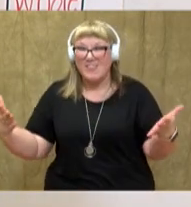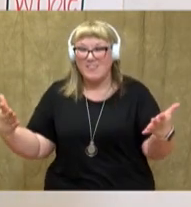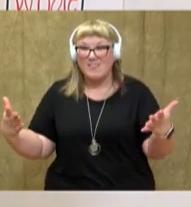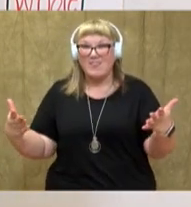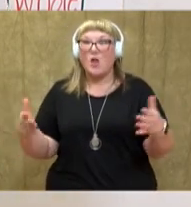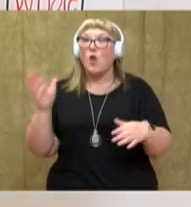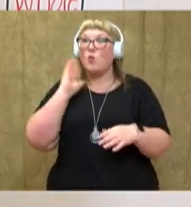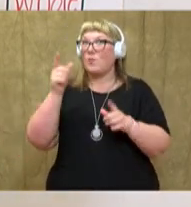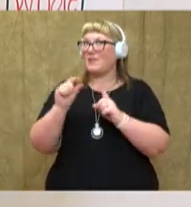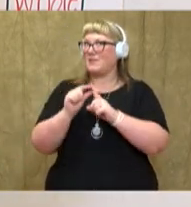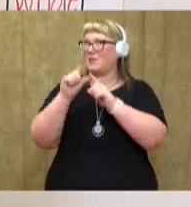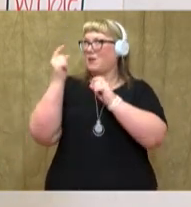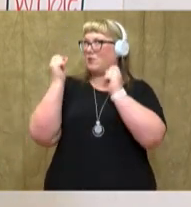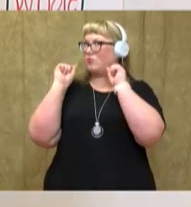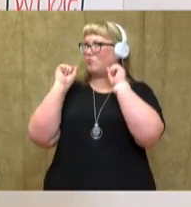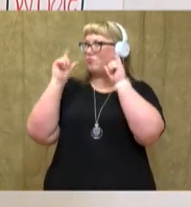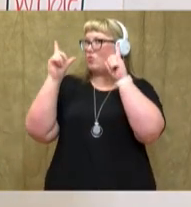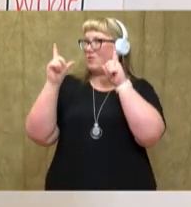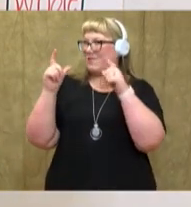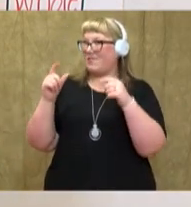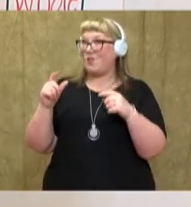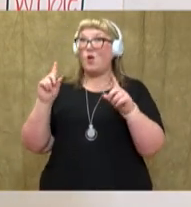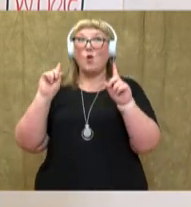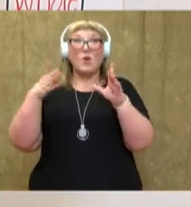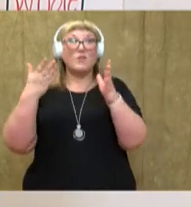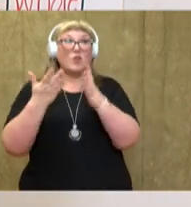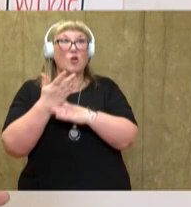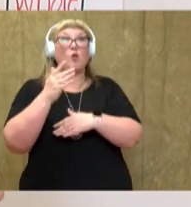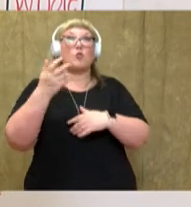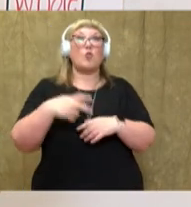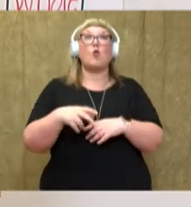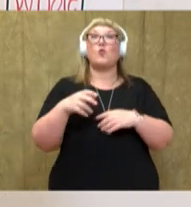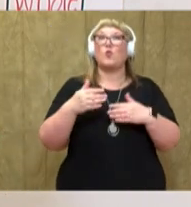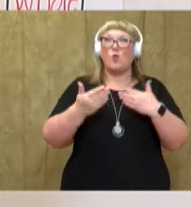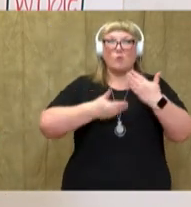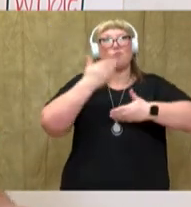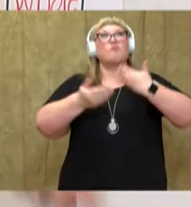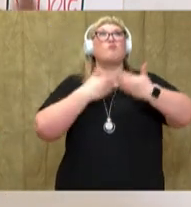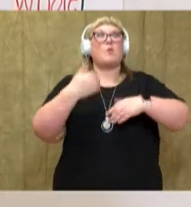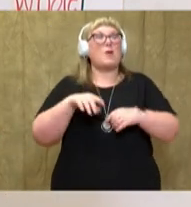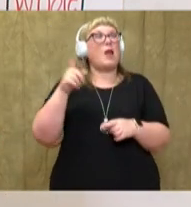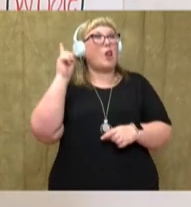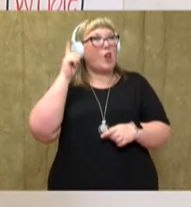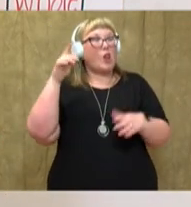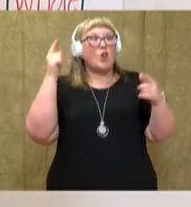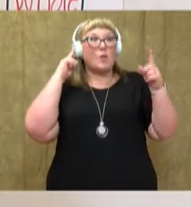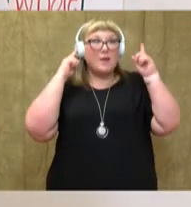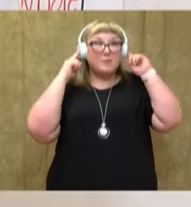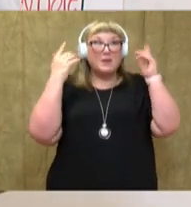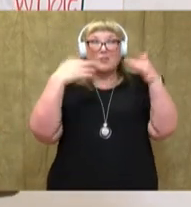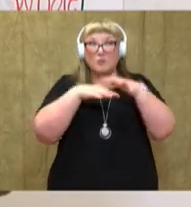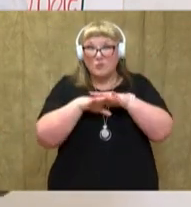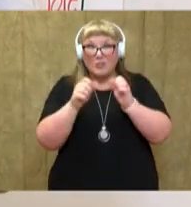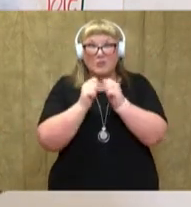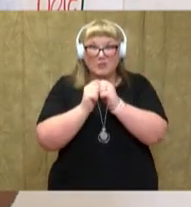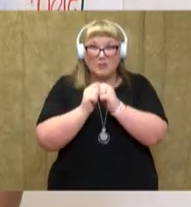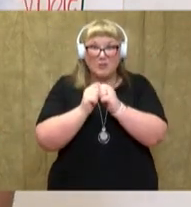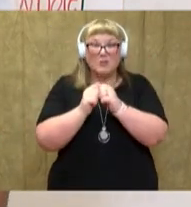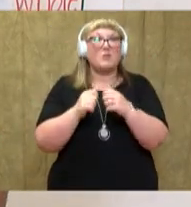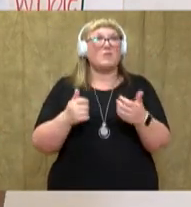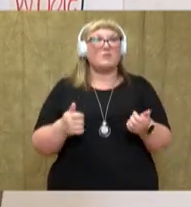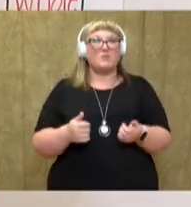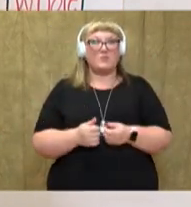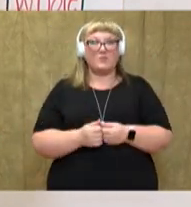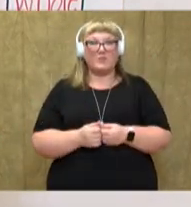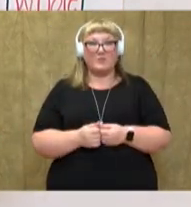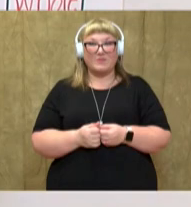going to be a special surprise because we have went through the entire journey of learning about digraphs. And you guys have taken all of this in and applied it to what you know